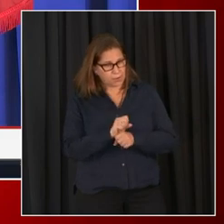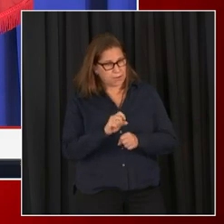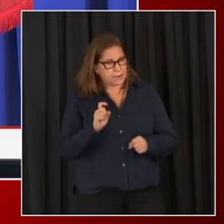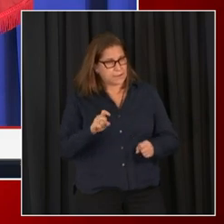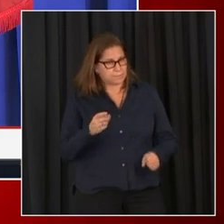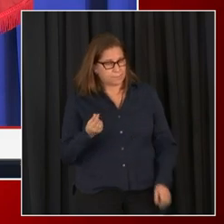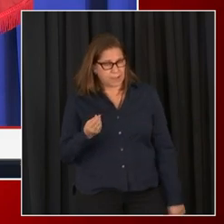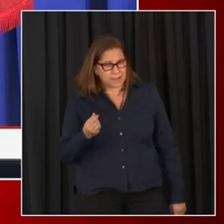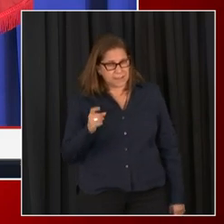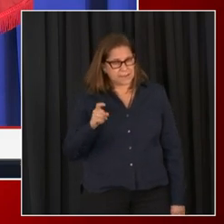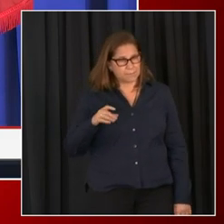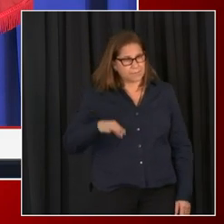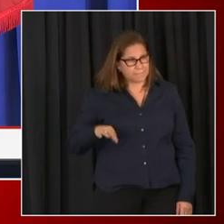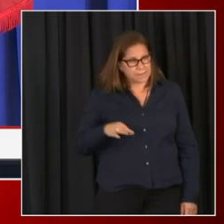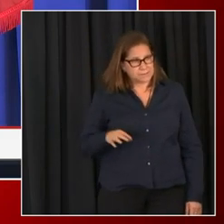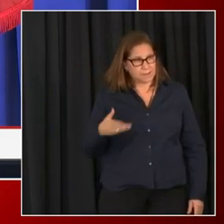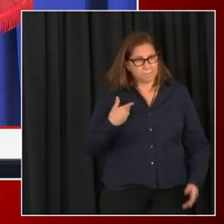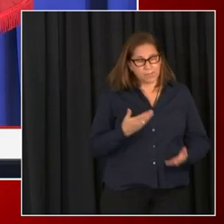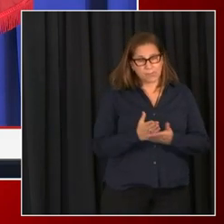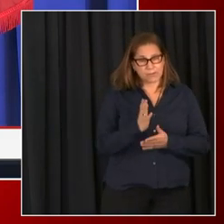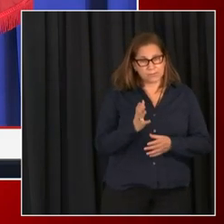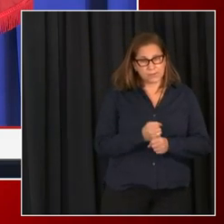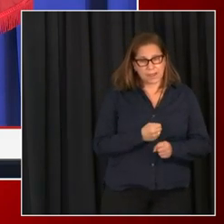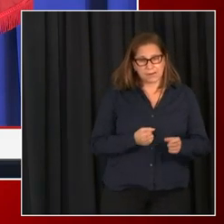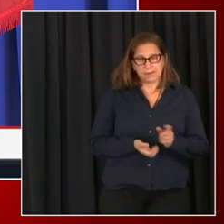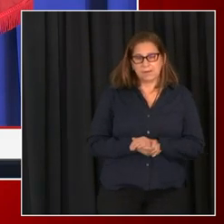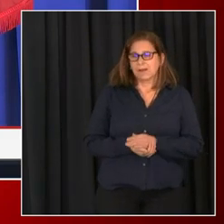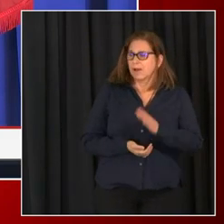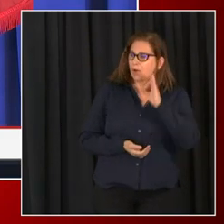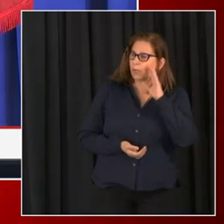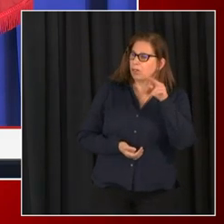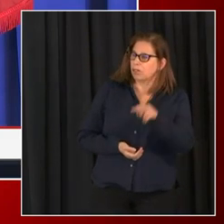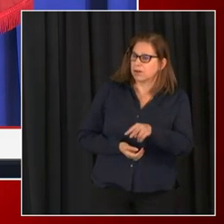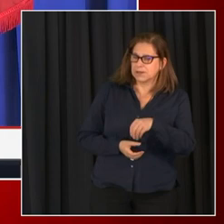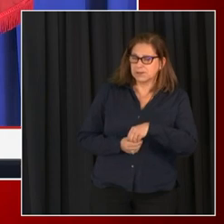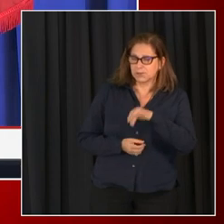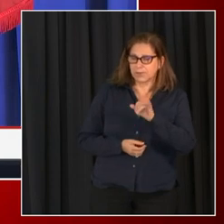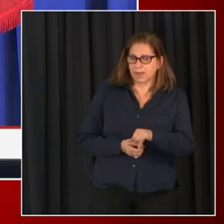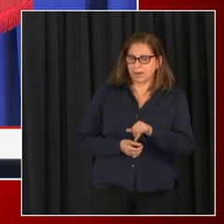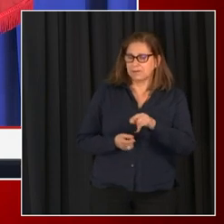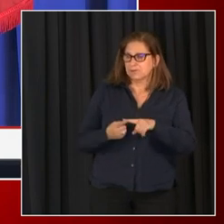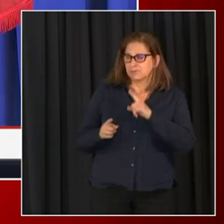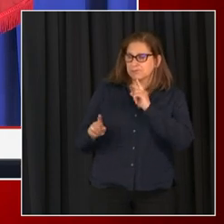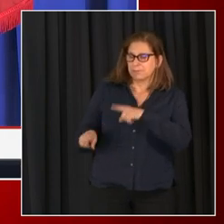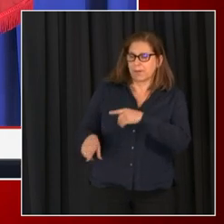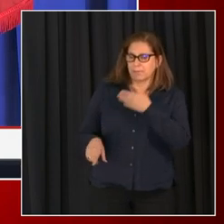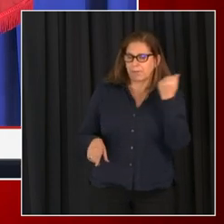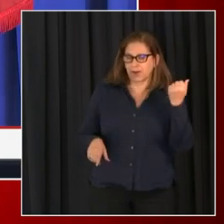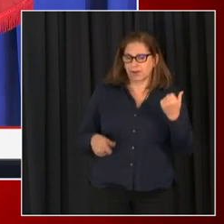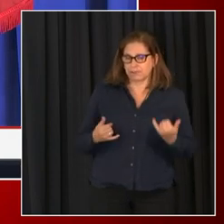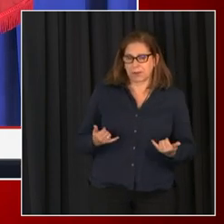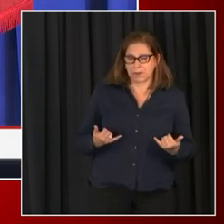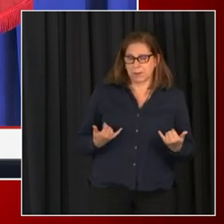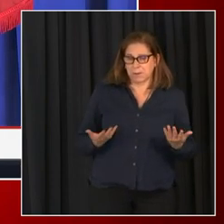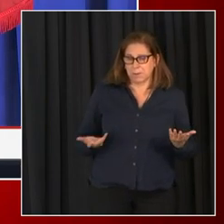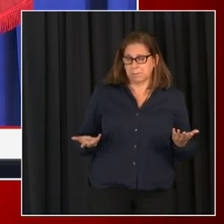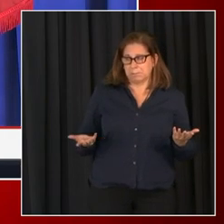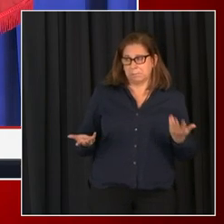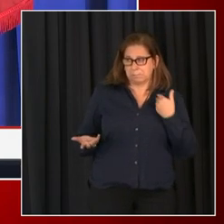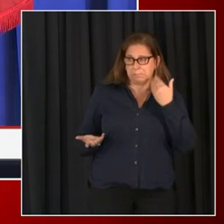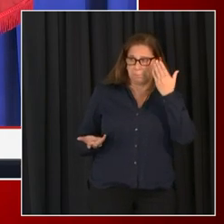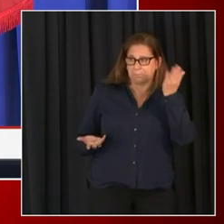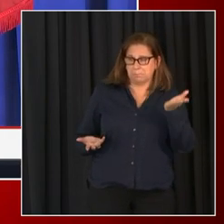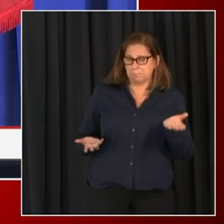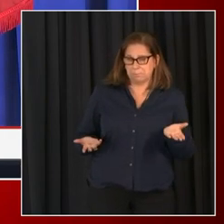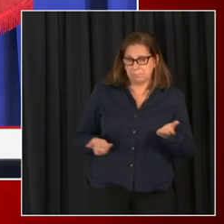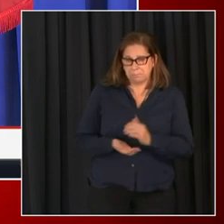to. I will be happy to look into your question and respond to you. I can't tell you off the top of my head about those